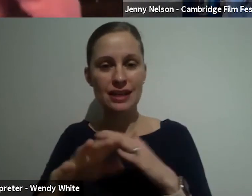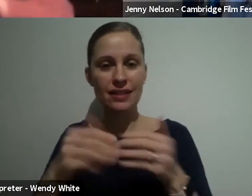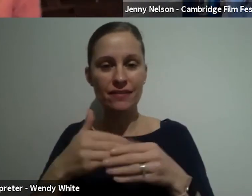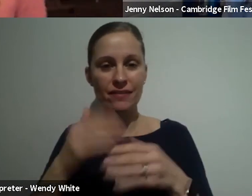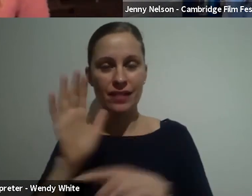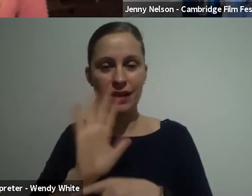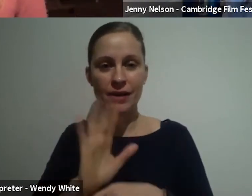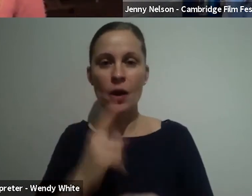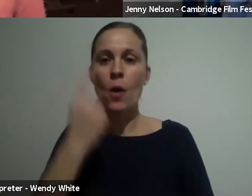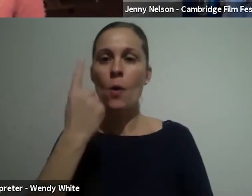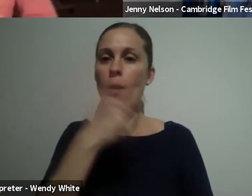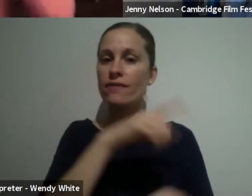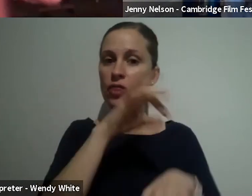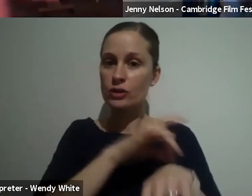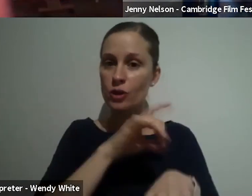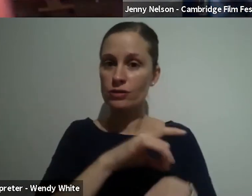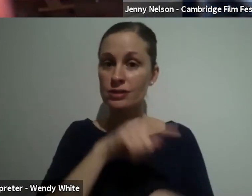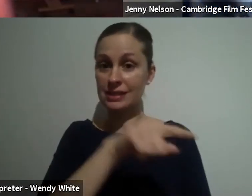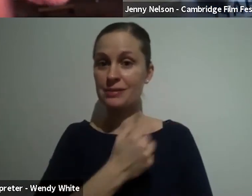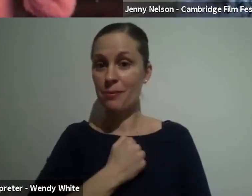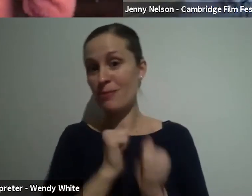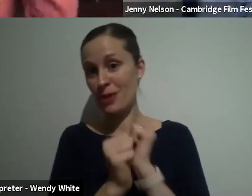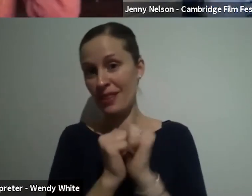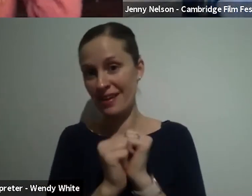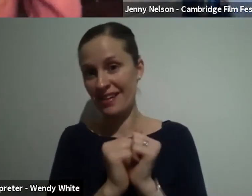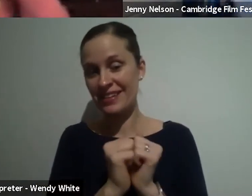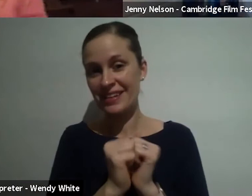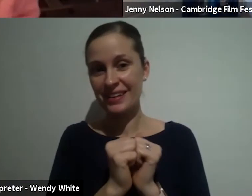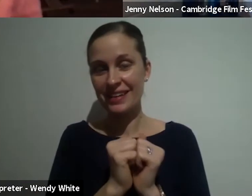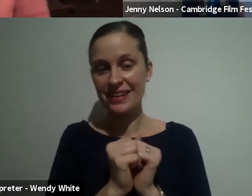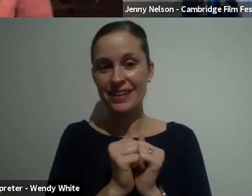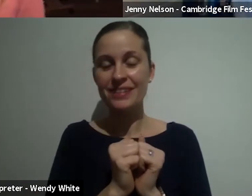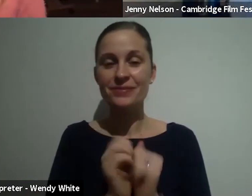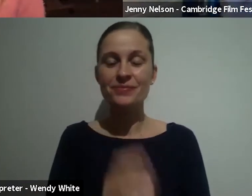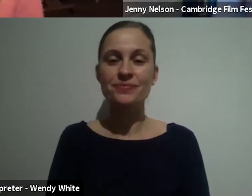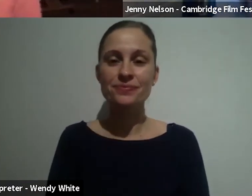of the doctors is my brother, I have to say. And the other one, the boy in the disco.